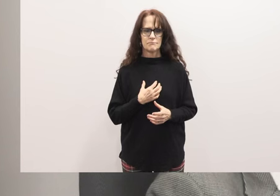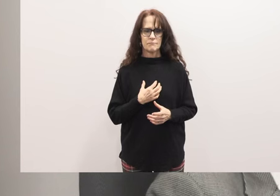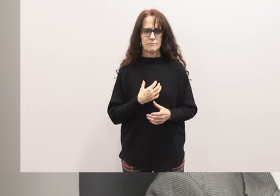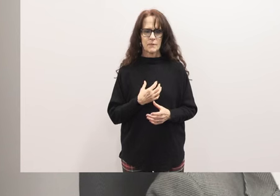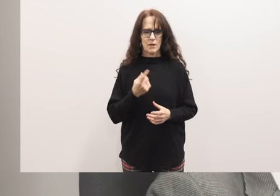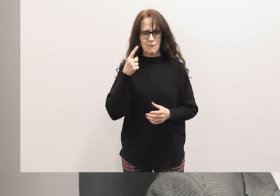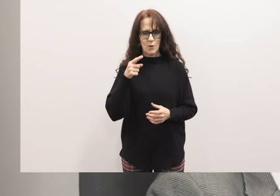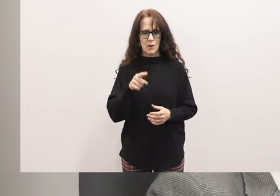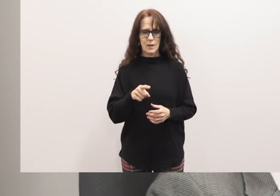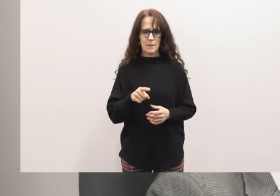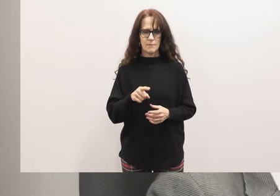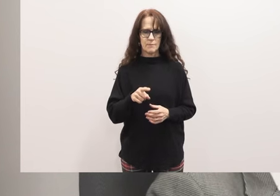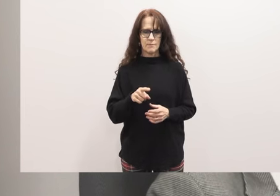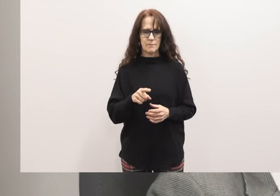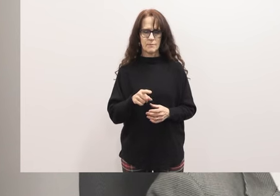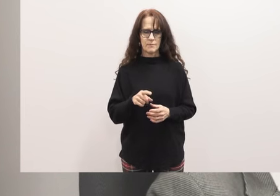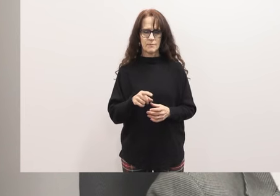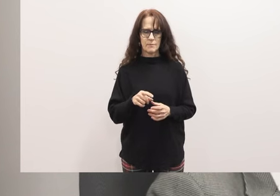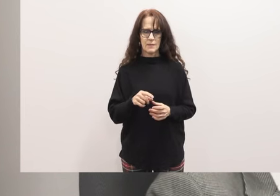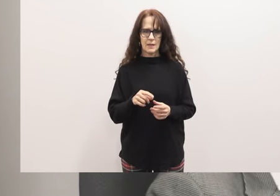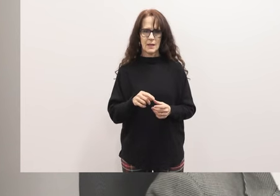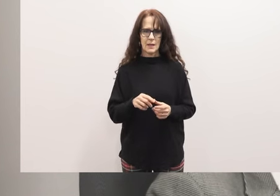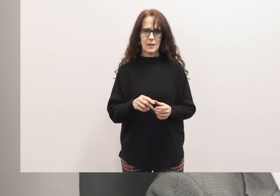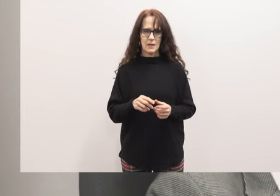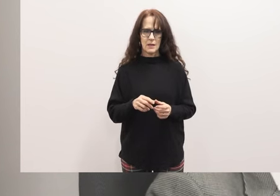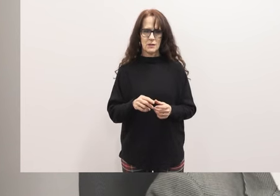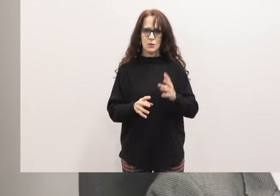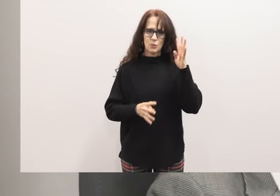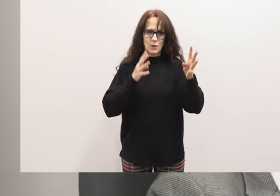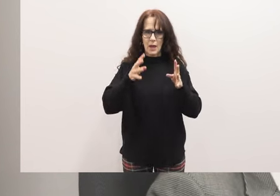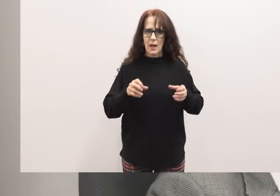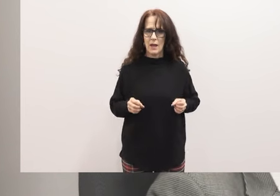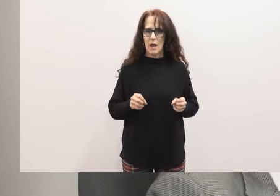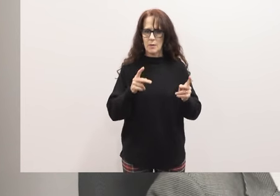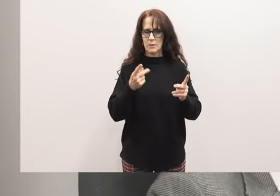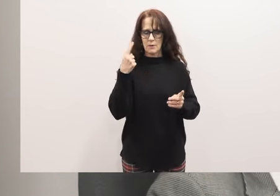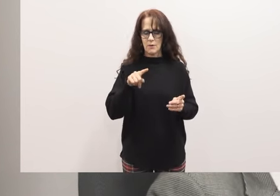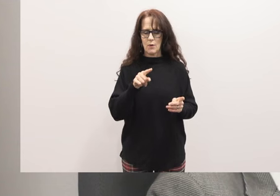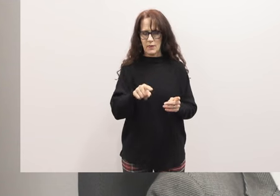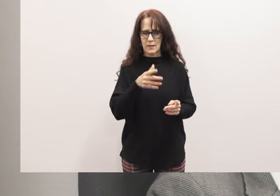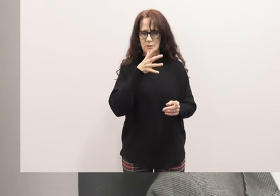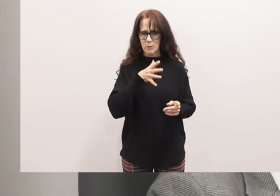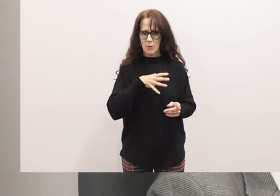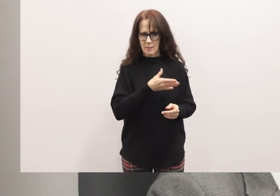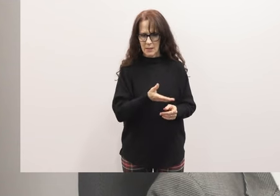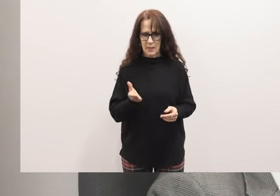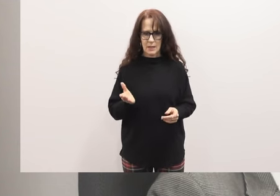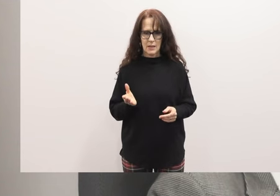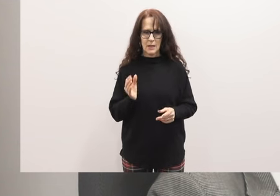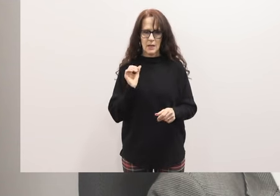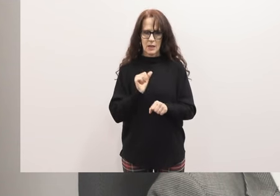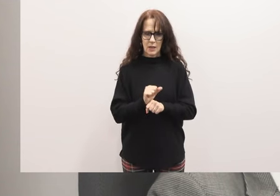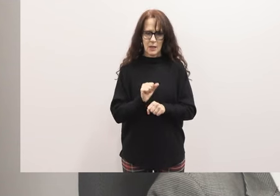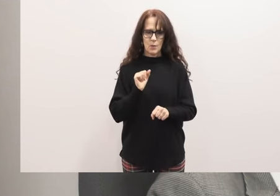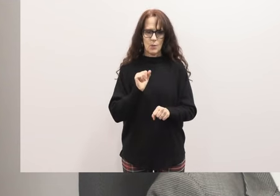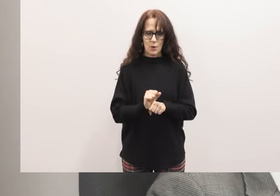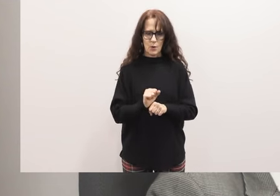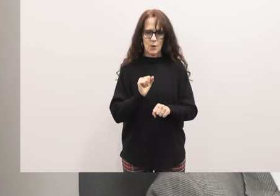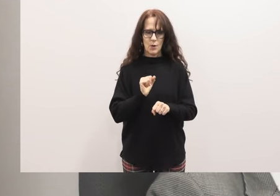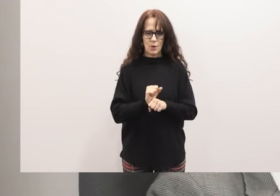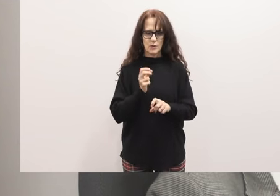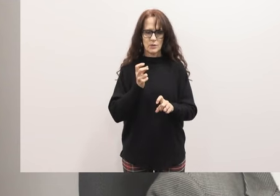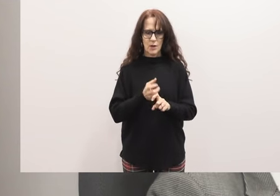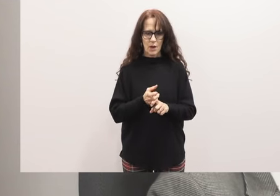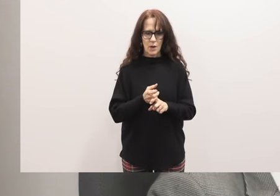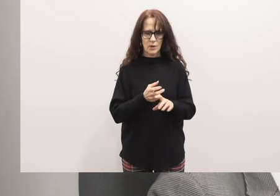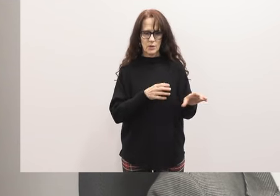for him to give opportunities to these young women. And he works so hard at what